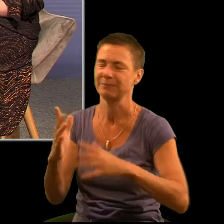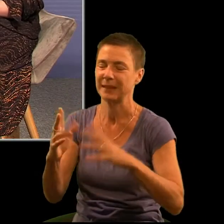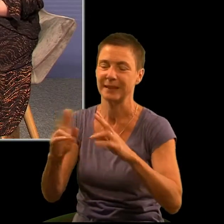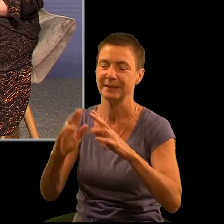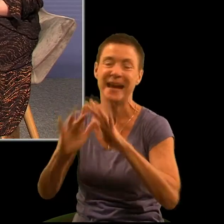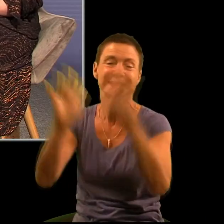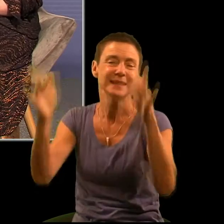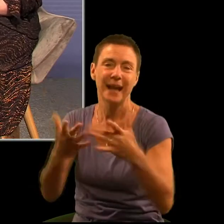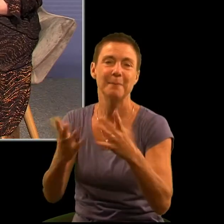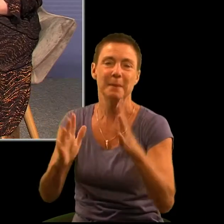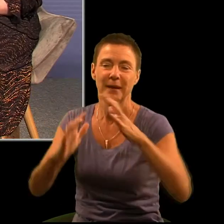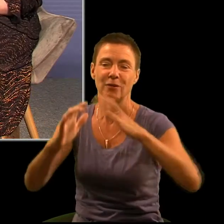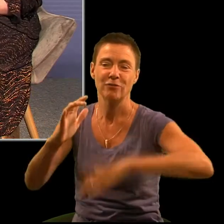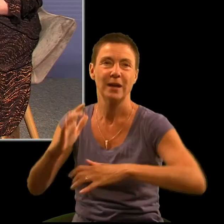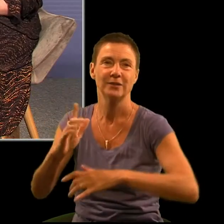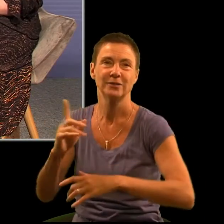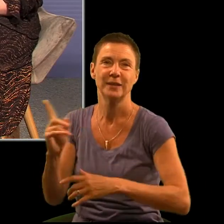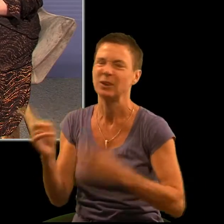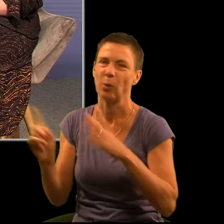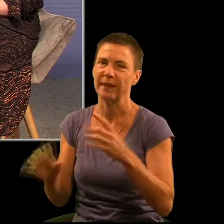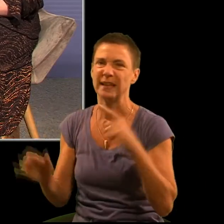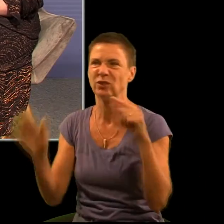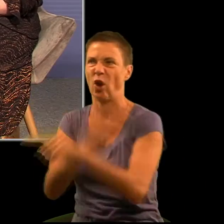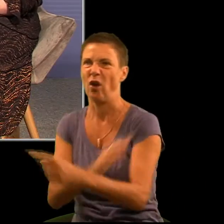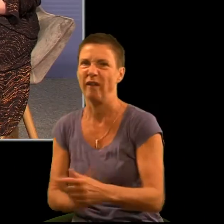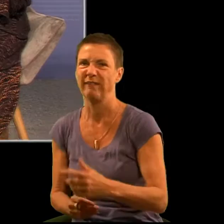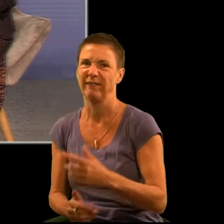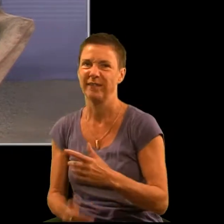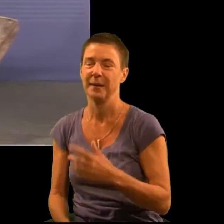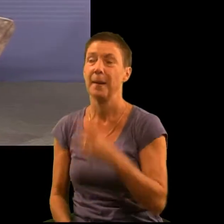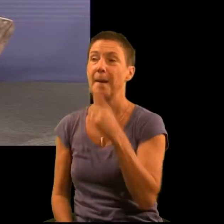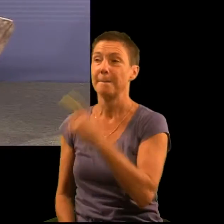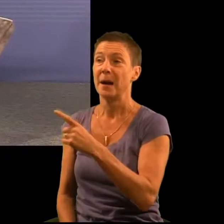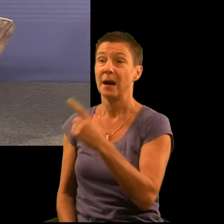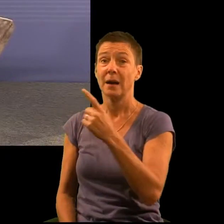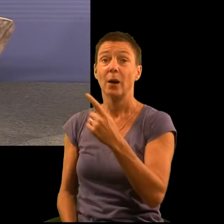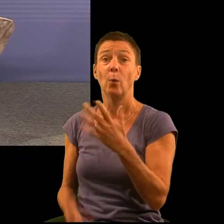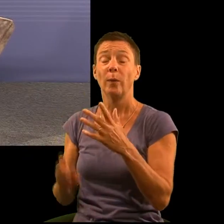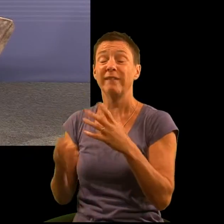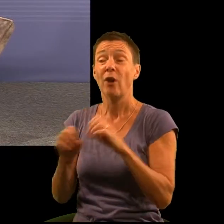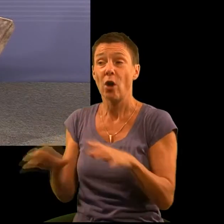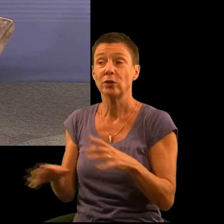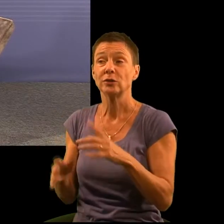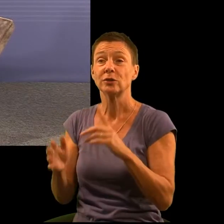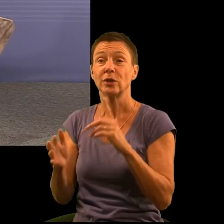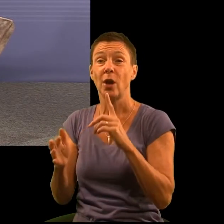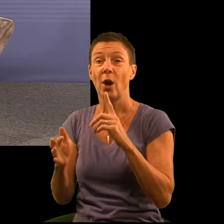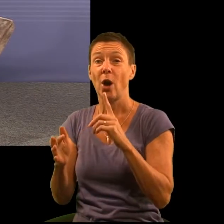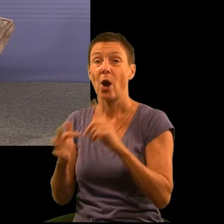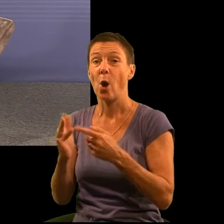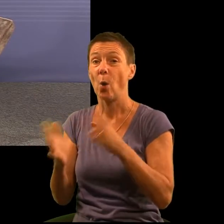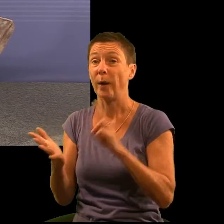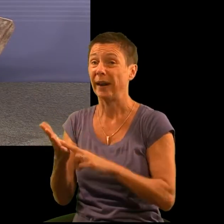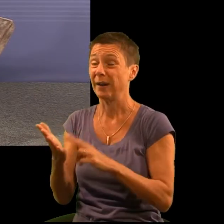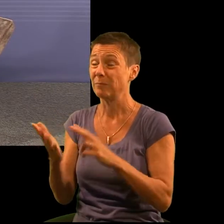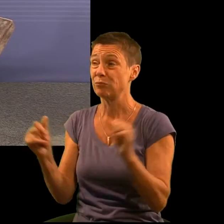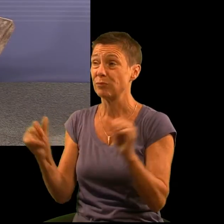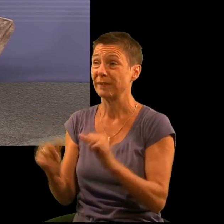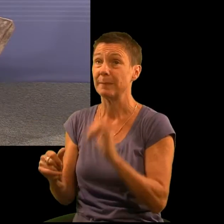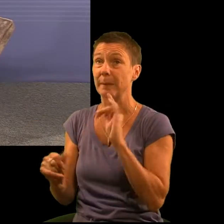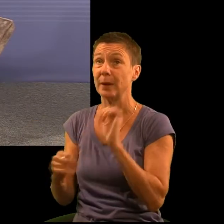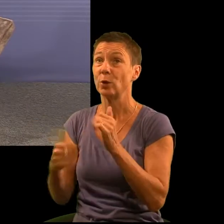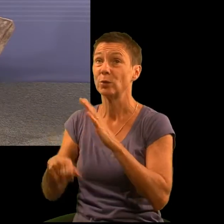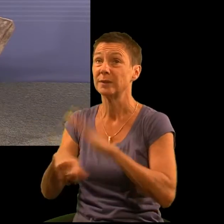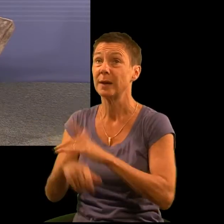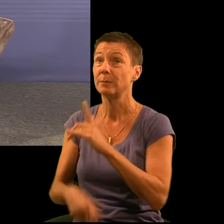he's really gone off in a huff. I don't think that's true. But since we've lost Owen for a couple of minutes, maybe that would be a really good time to